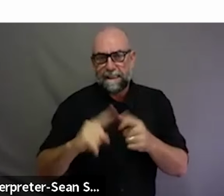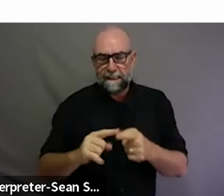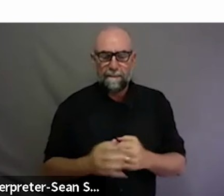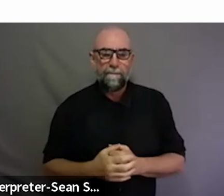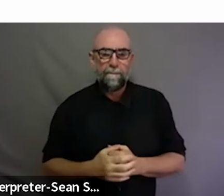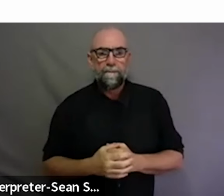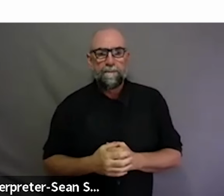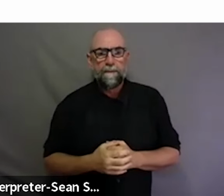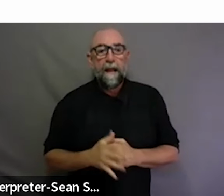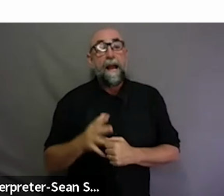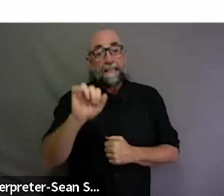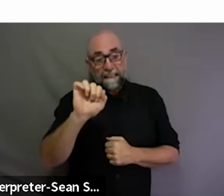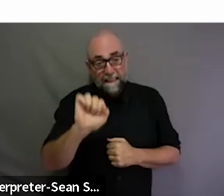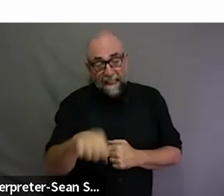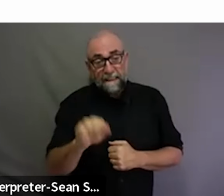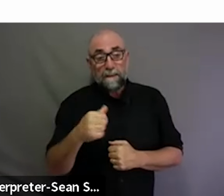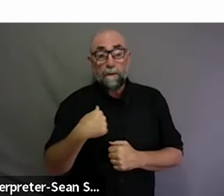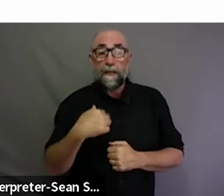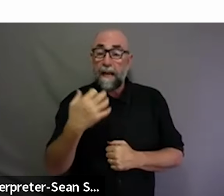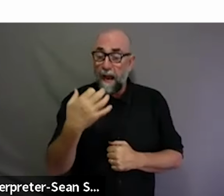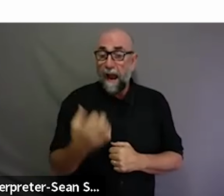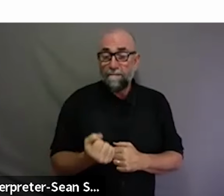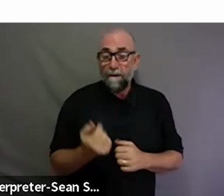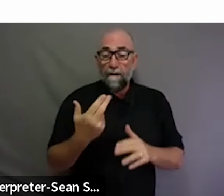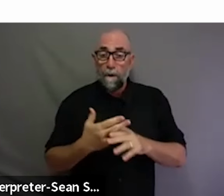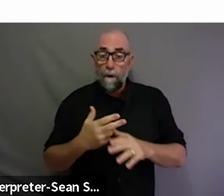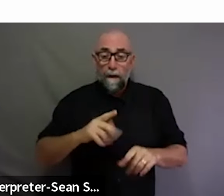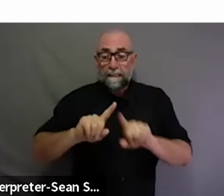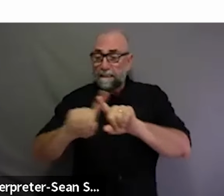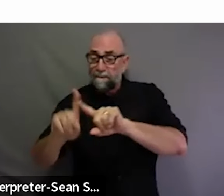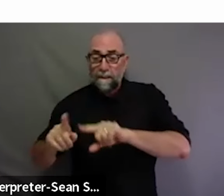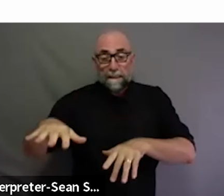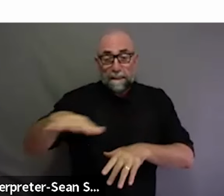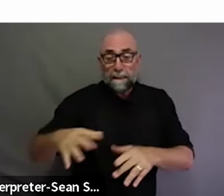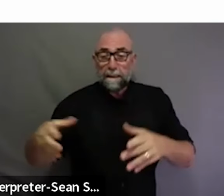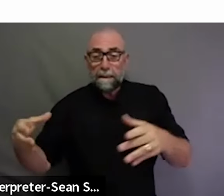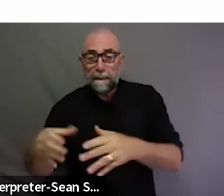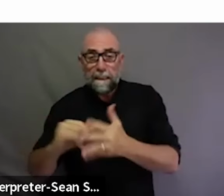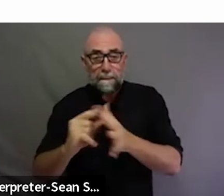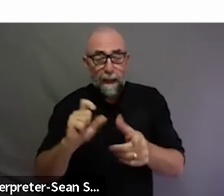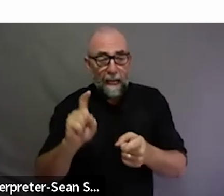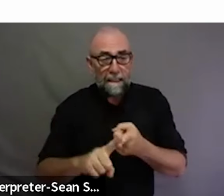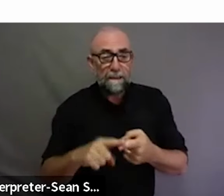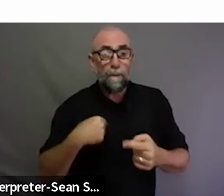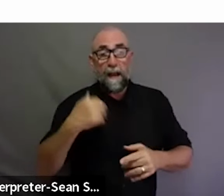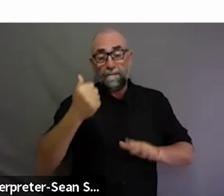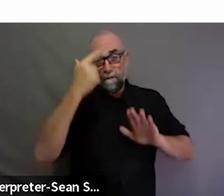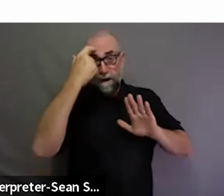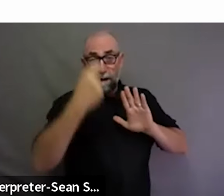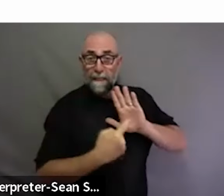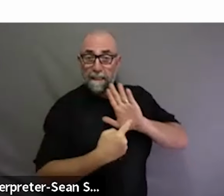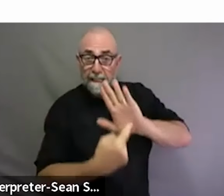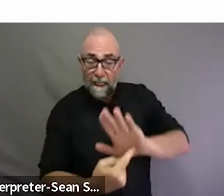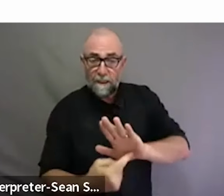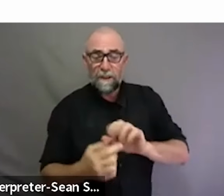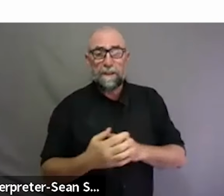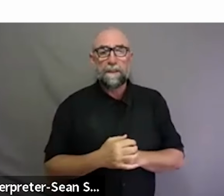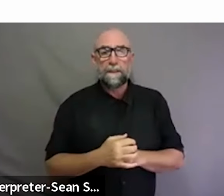Although I think, you know, in terms of spaces, you know, the recommendations here are